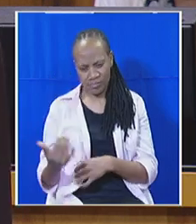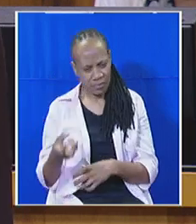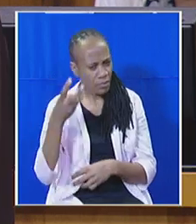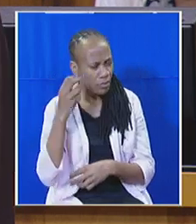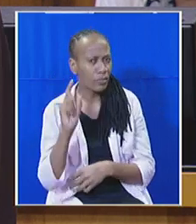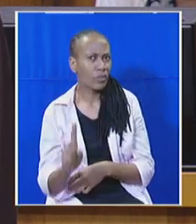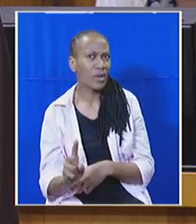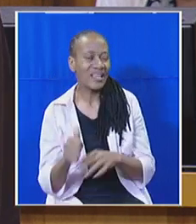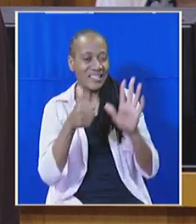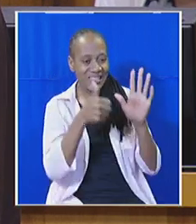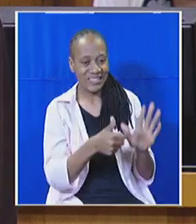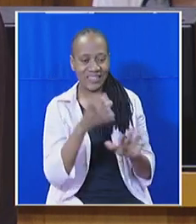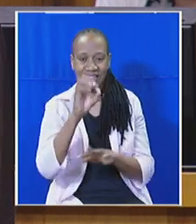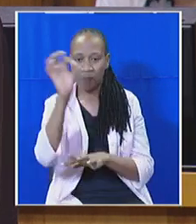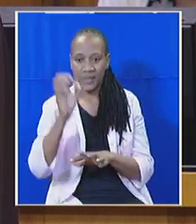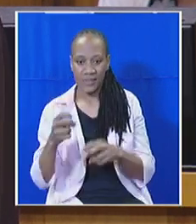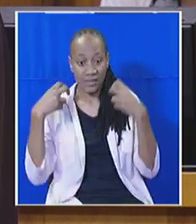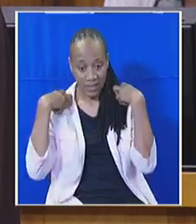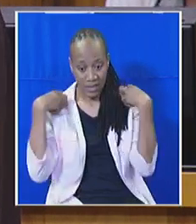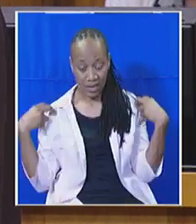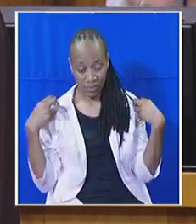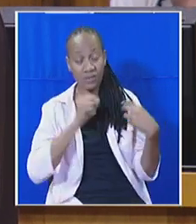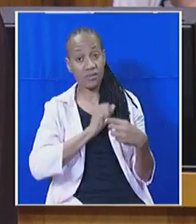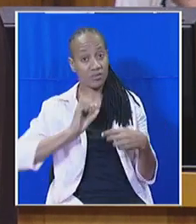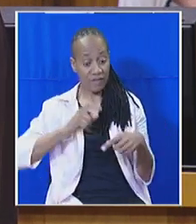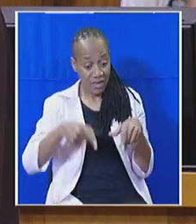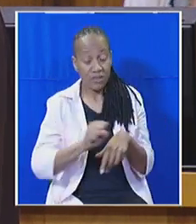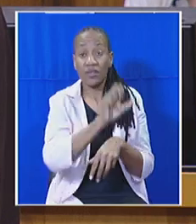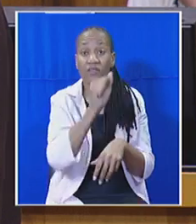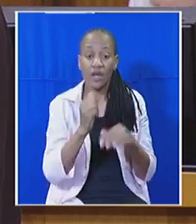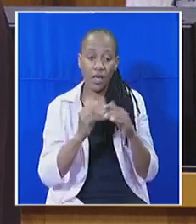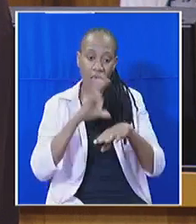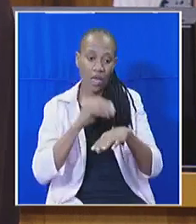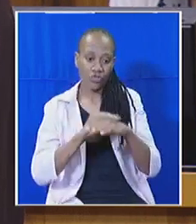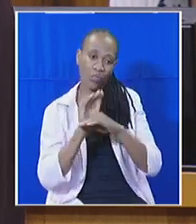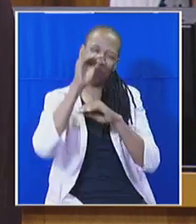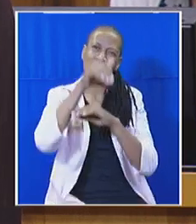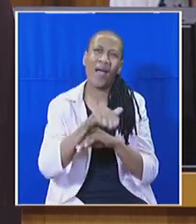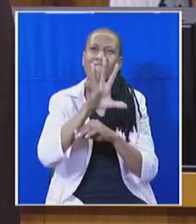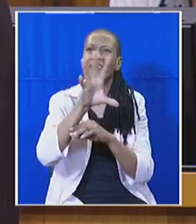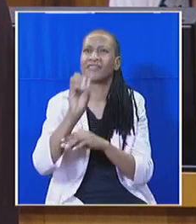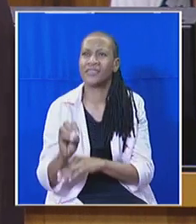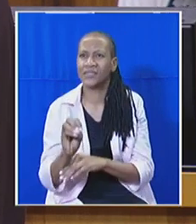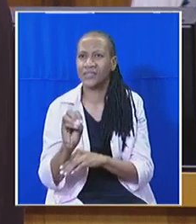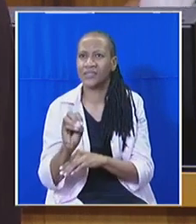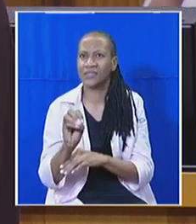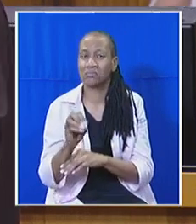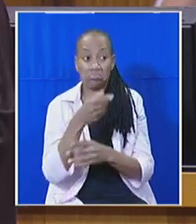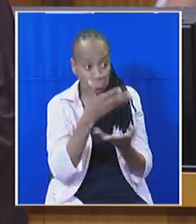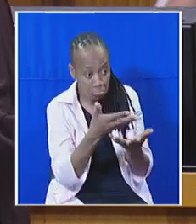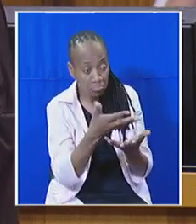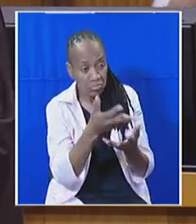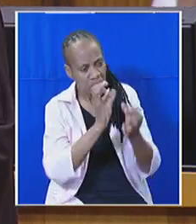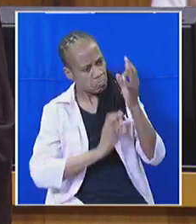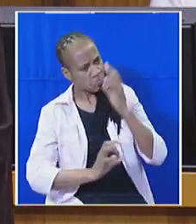about 60% of nursing staff in South Africa was over the age of 50. Can you, if it's possible,